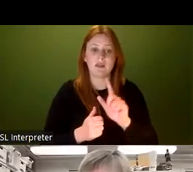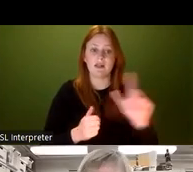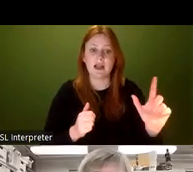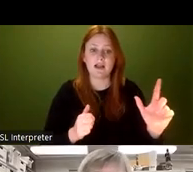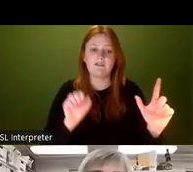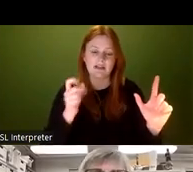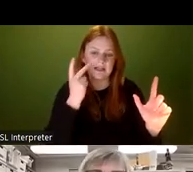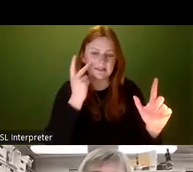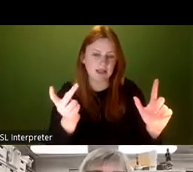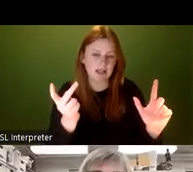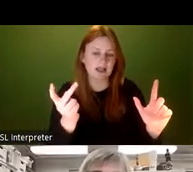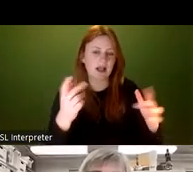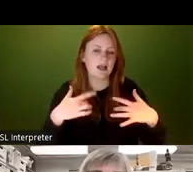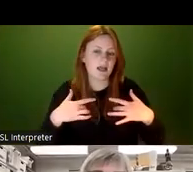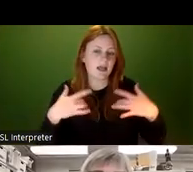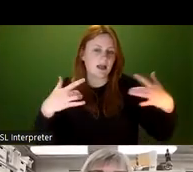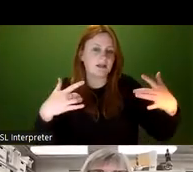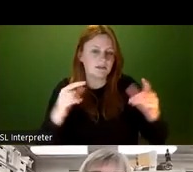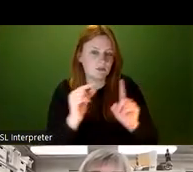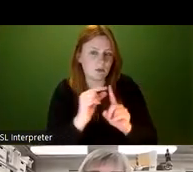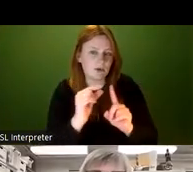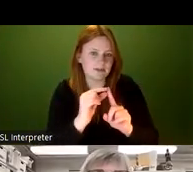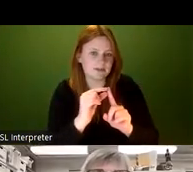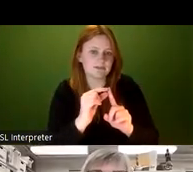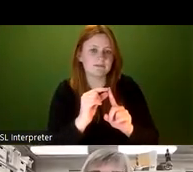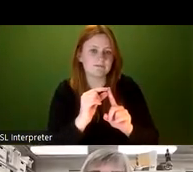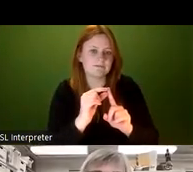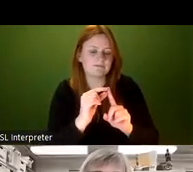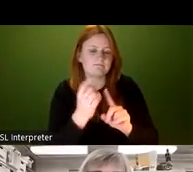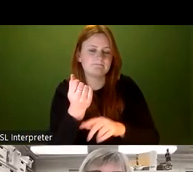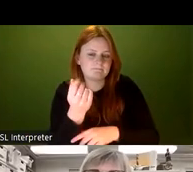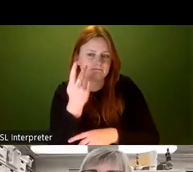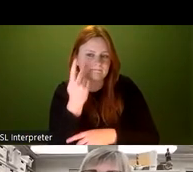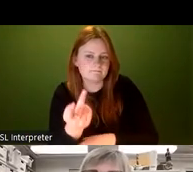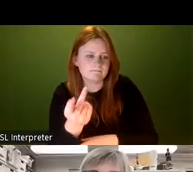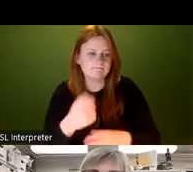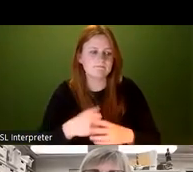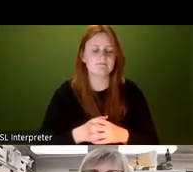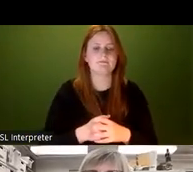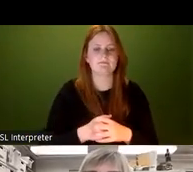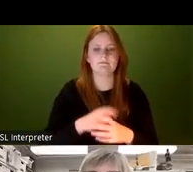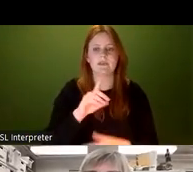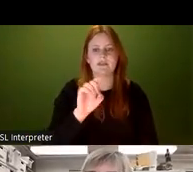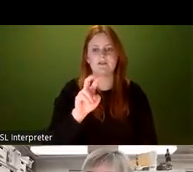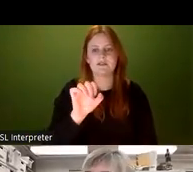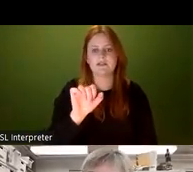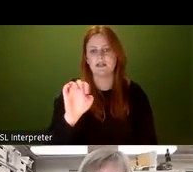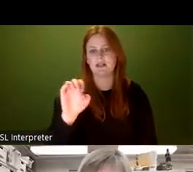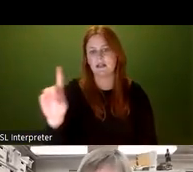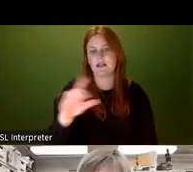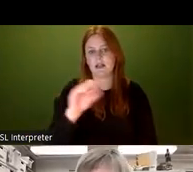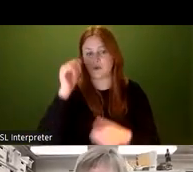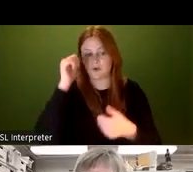faintly see the words. It's just a sort of trace of devastated and remembered. On the right, those are